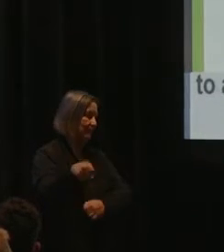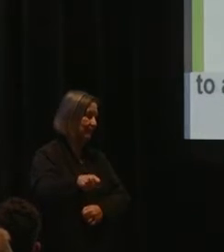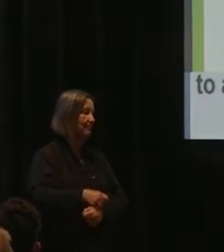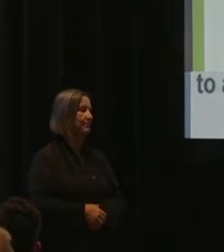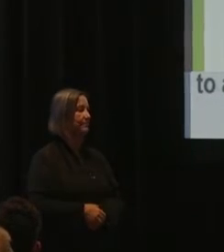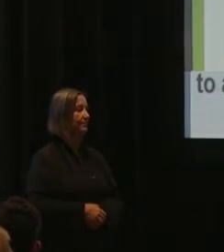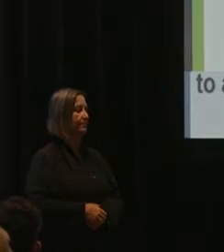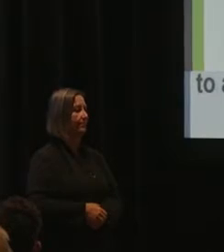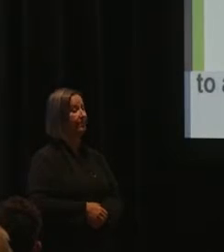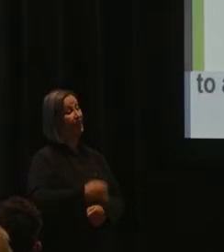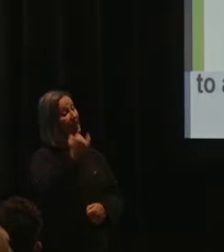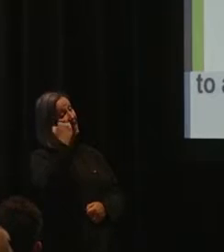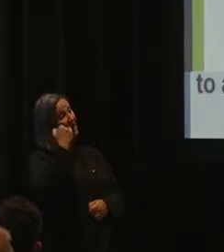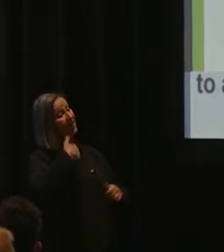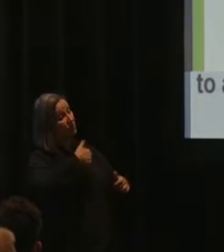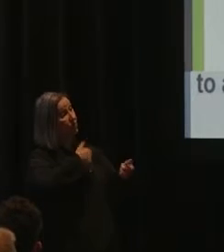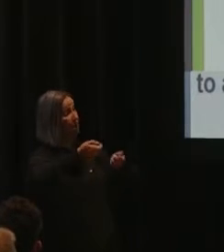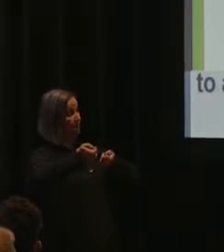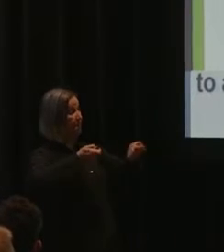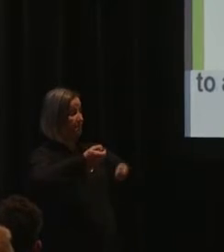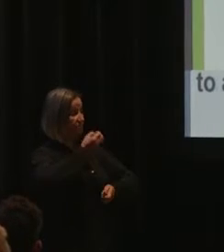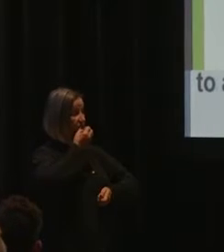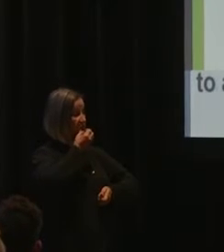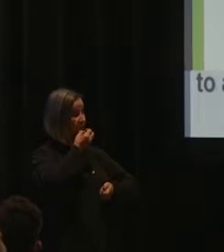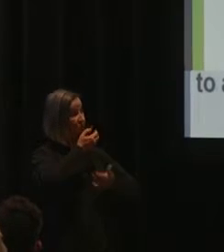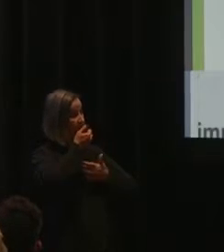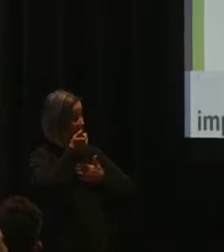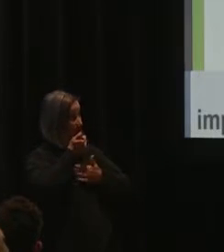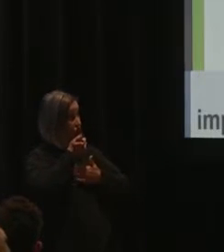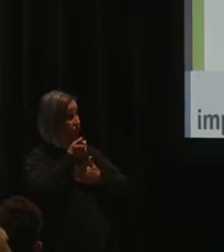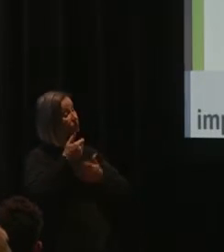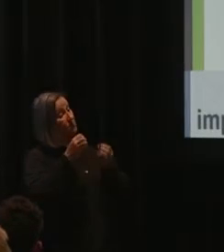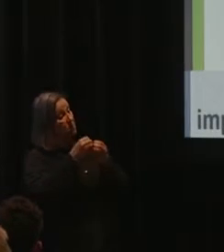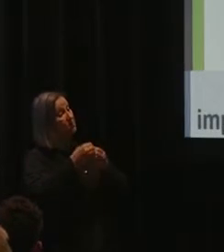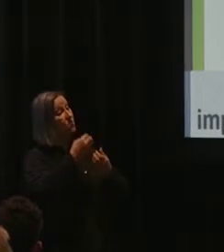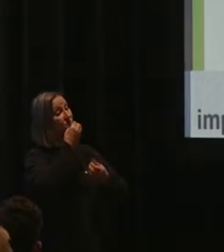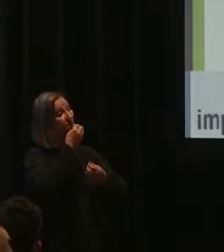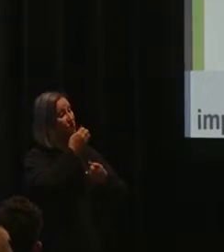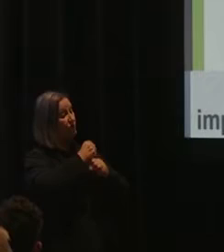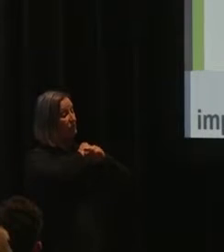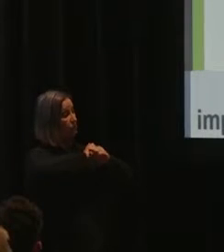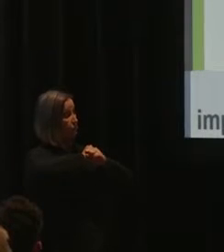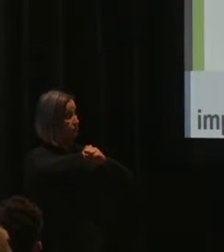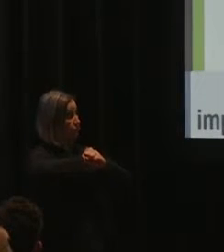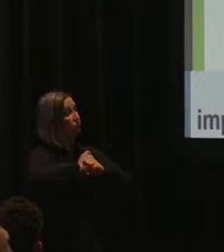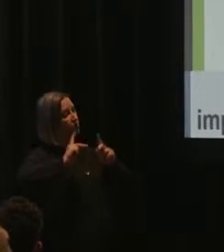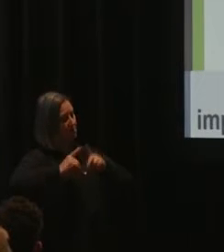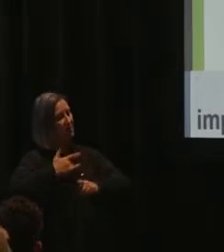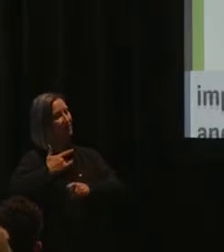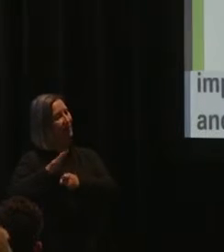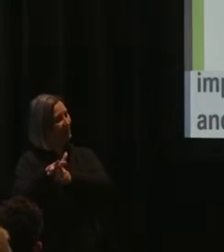Through the sustainable management of food, we're improving our local food security, saving resources, and diverting from